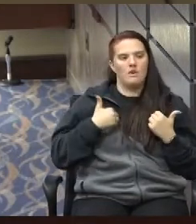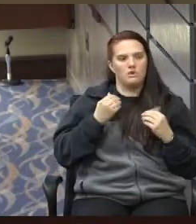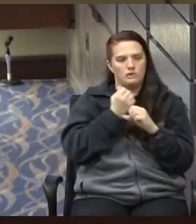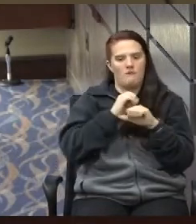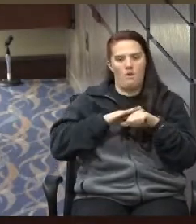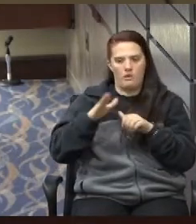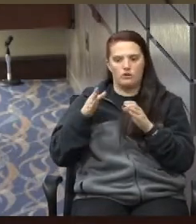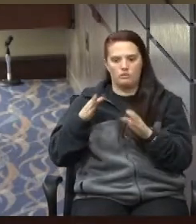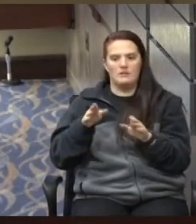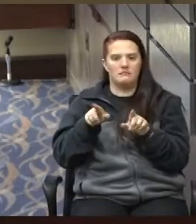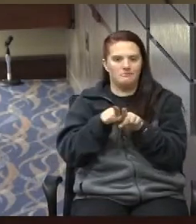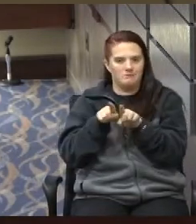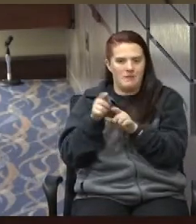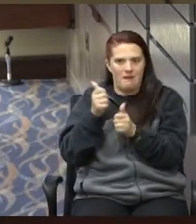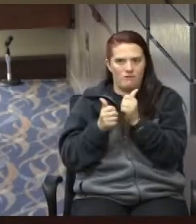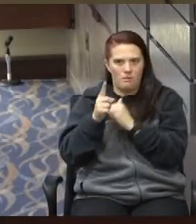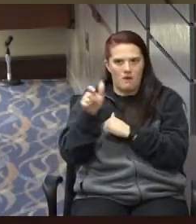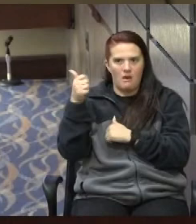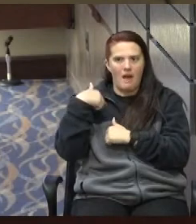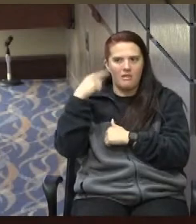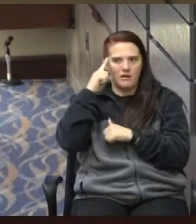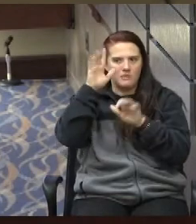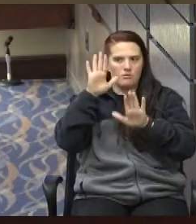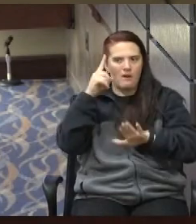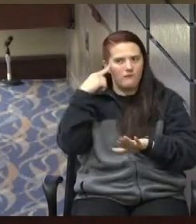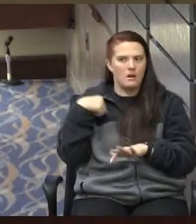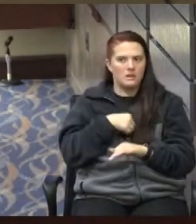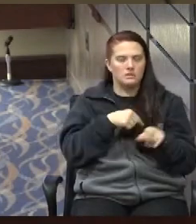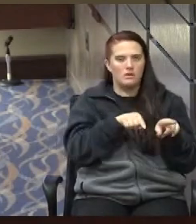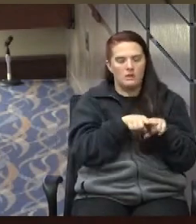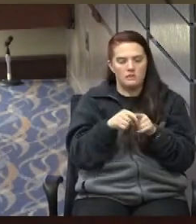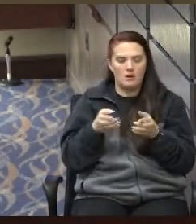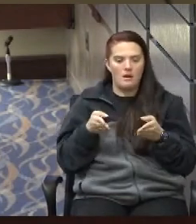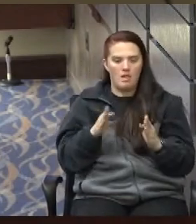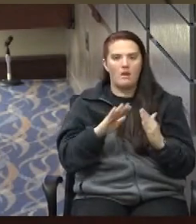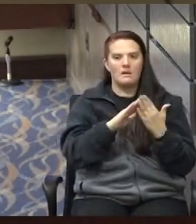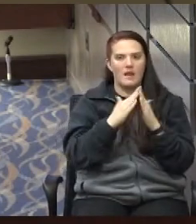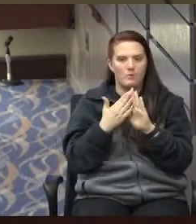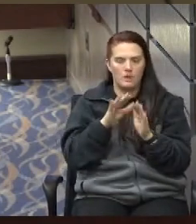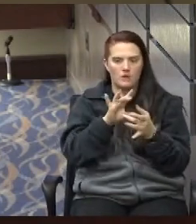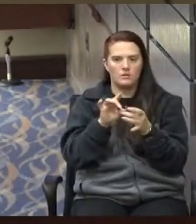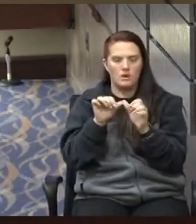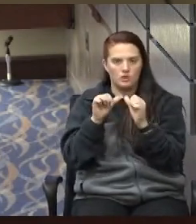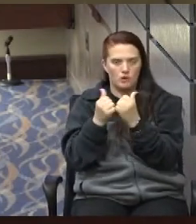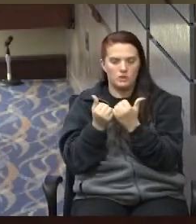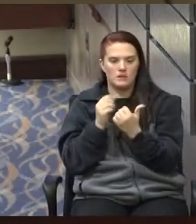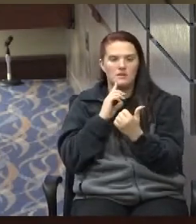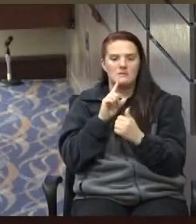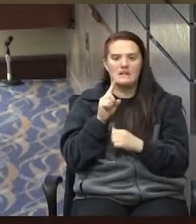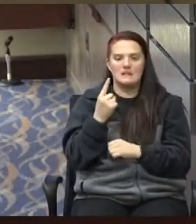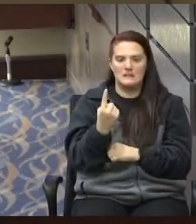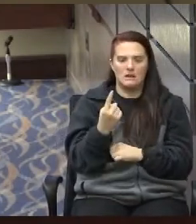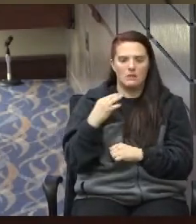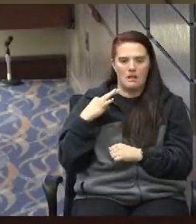else. I think it would be great for us to also allow neighborhood associations to be a single